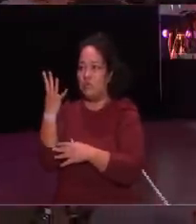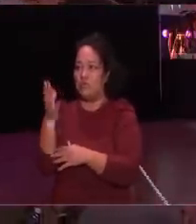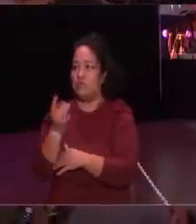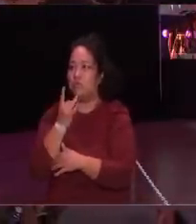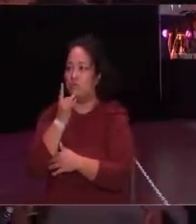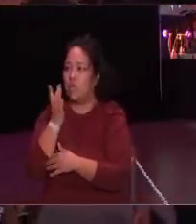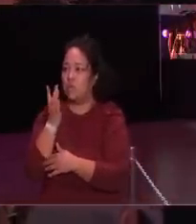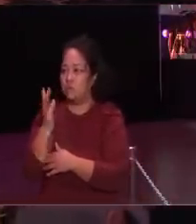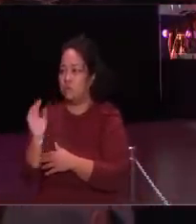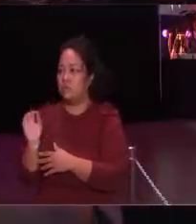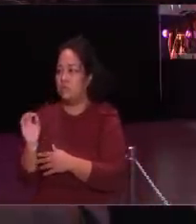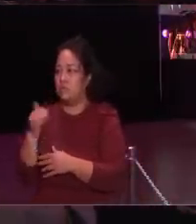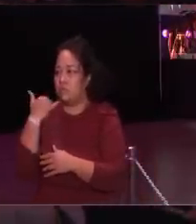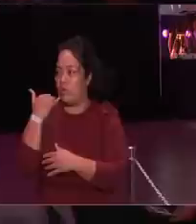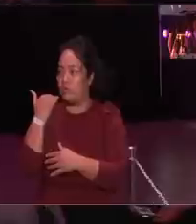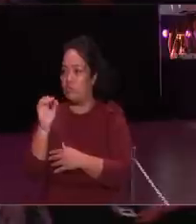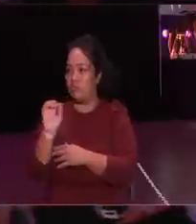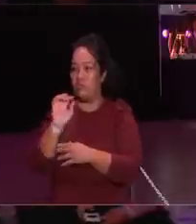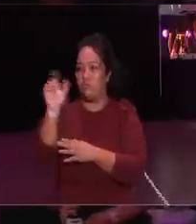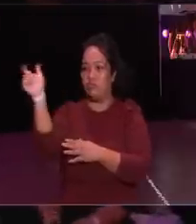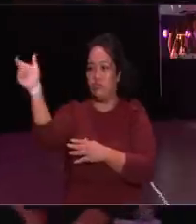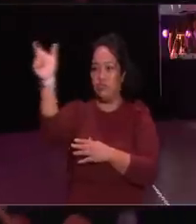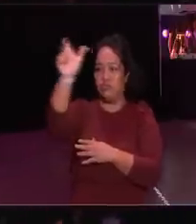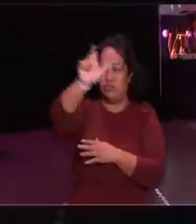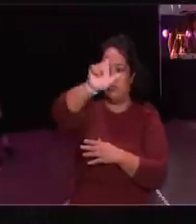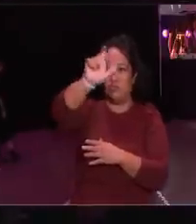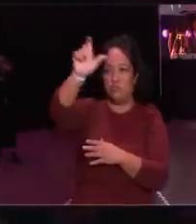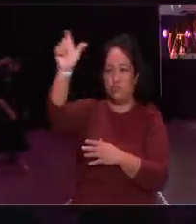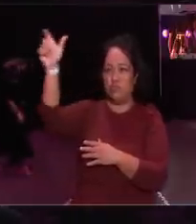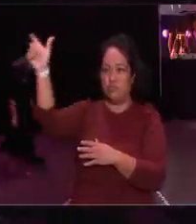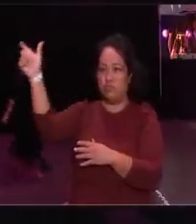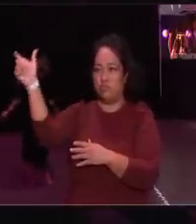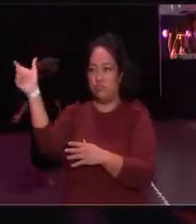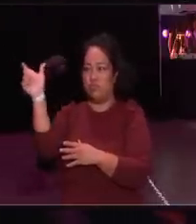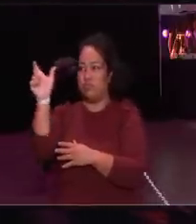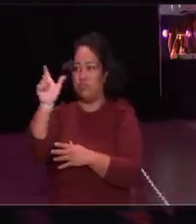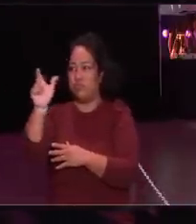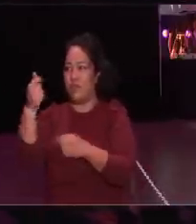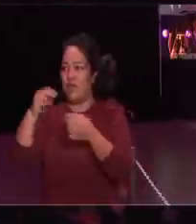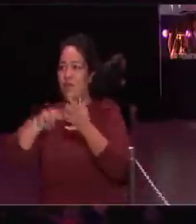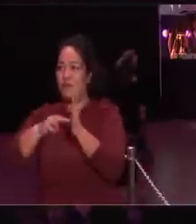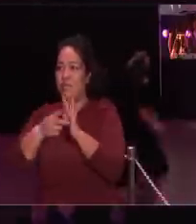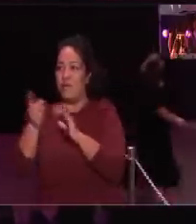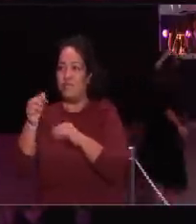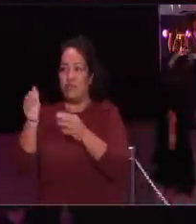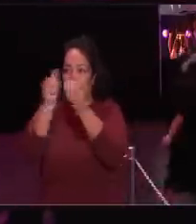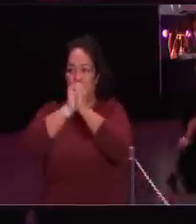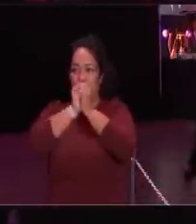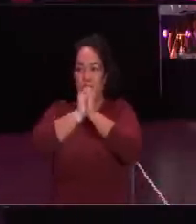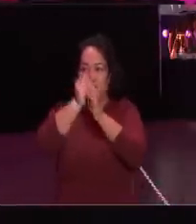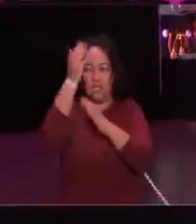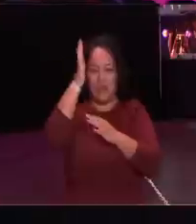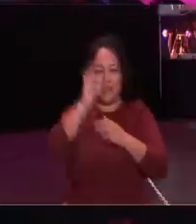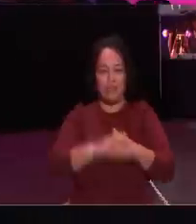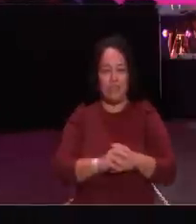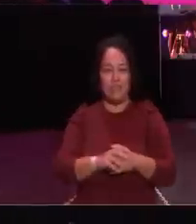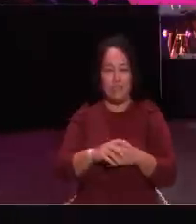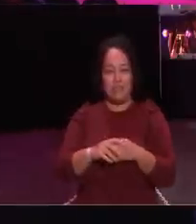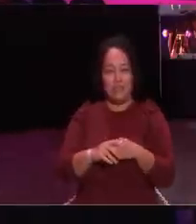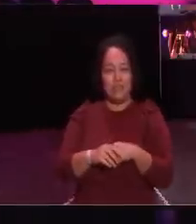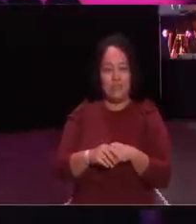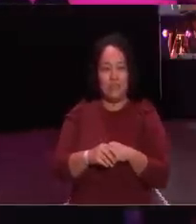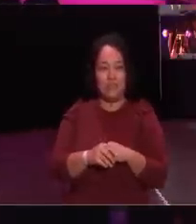phone. Pueden encender la luz en su and teléfono. That means that you're worshiping God. Y eso quiere decir que están alabando a and Dios. You can do the same thing here. Y pueden hacer lo mismo